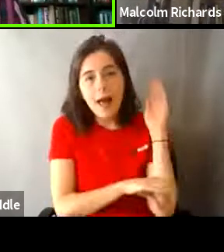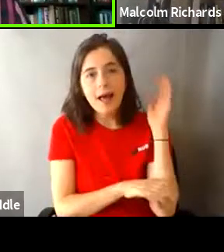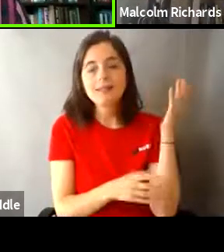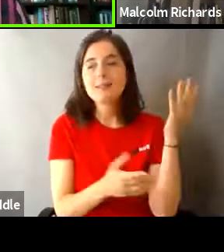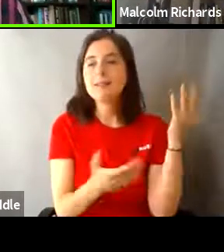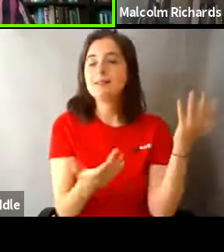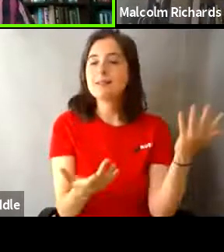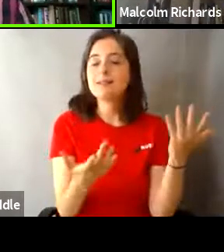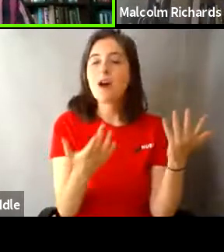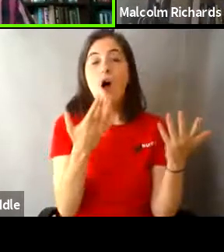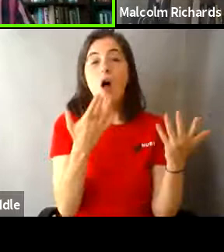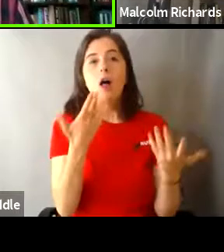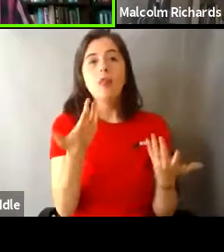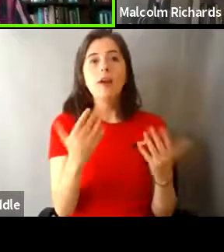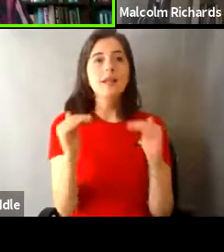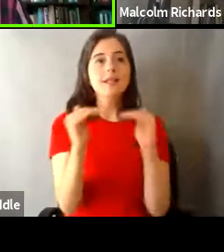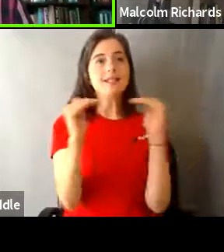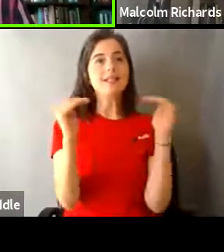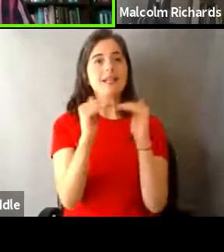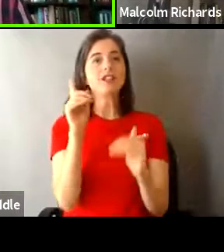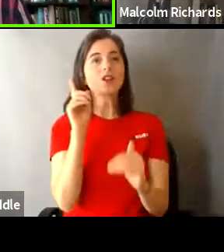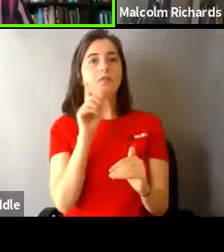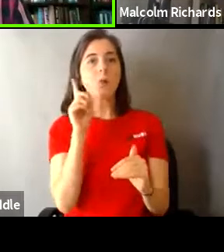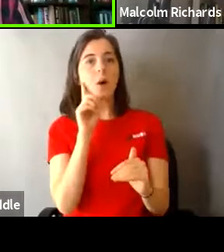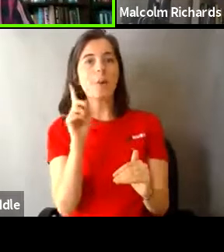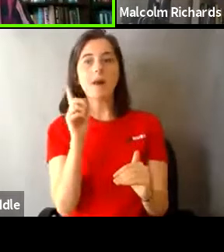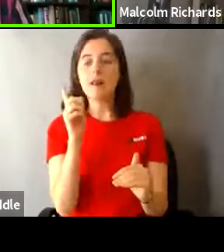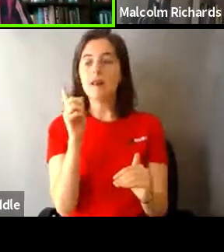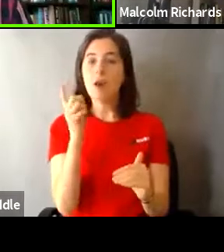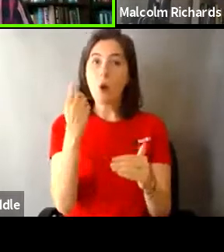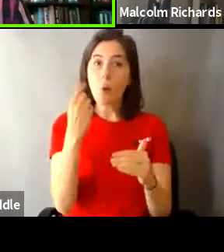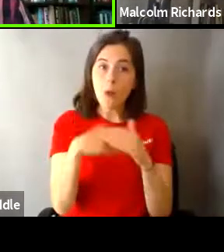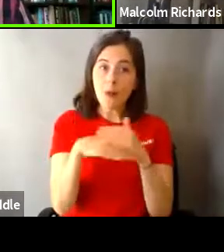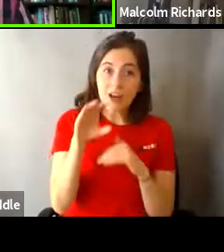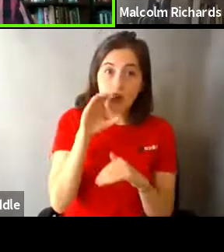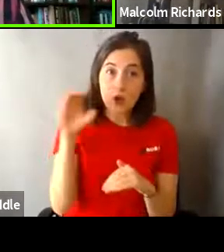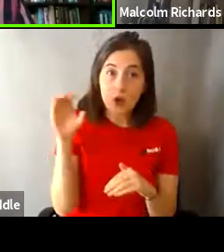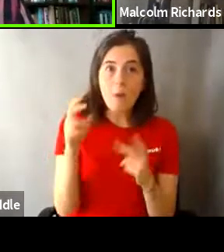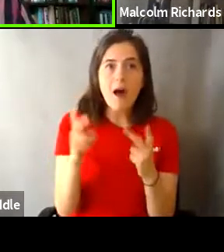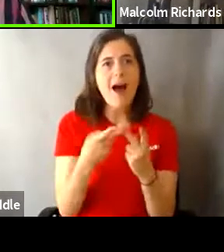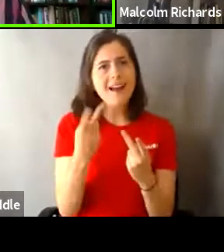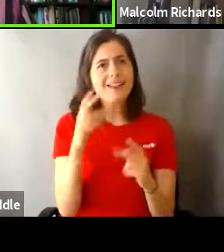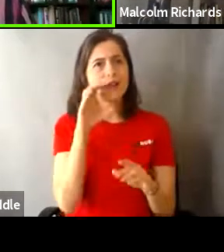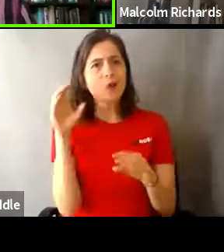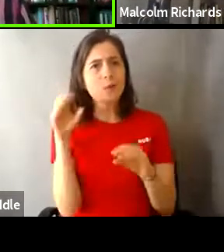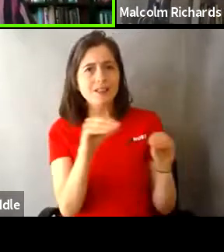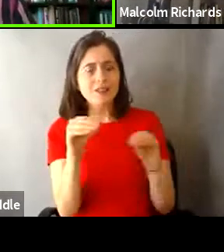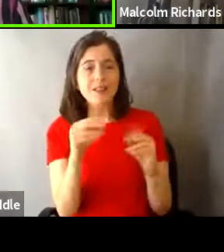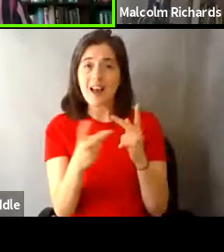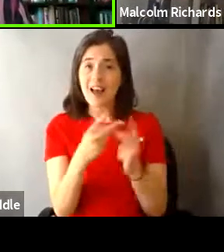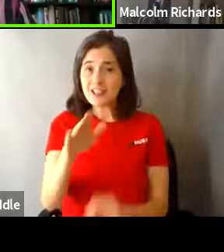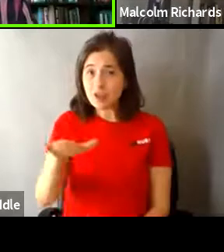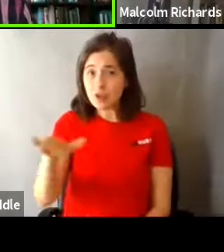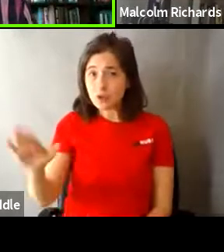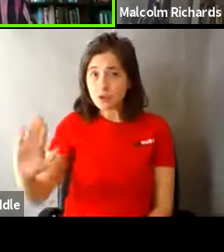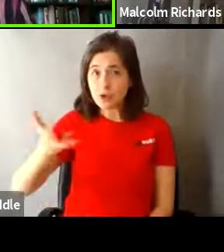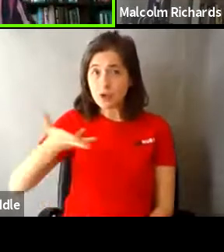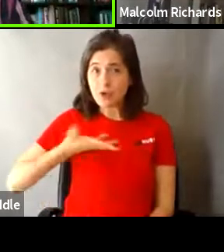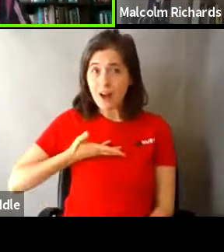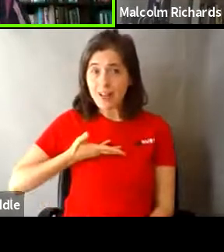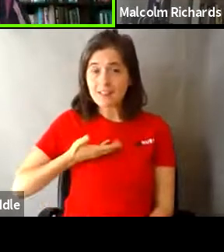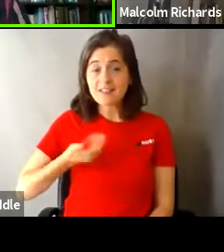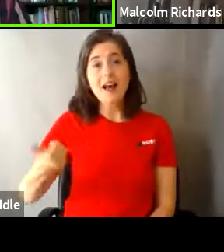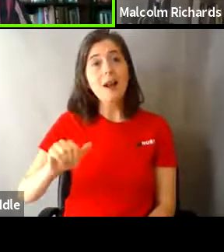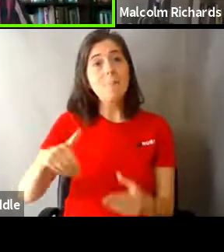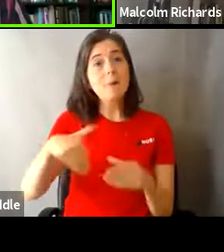the status of women within Cuba and within Cuban education, and on children's rights and participation, within the democratic